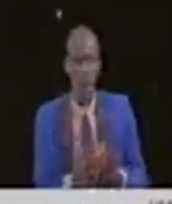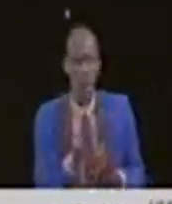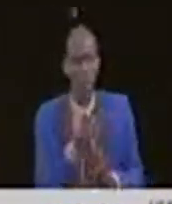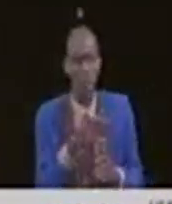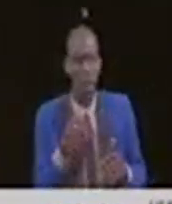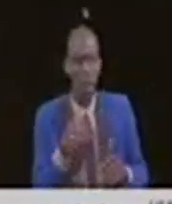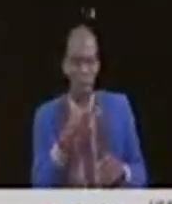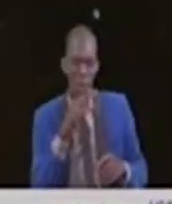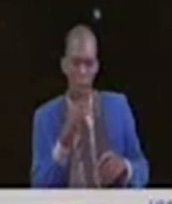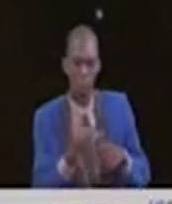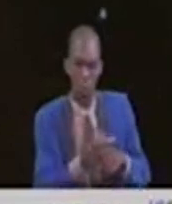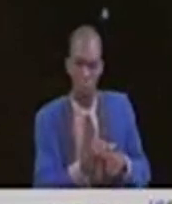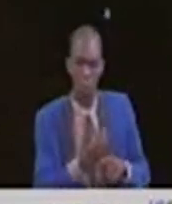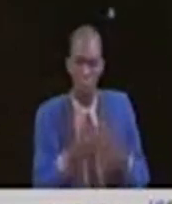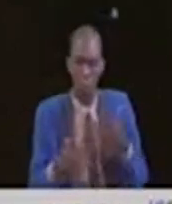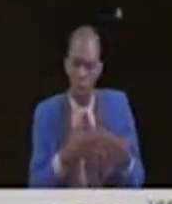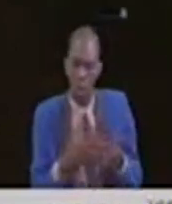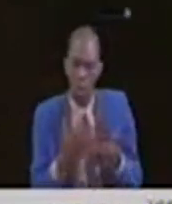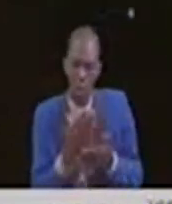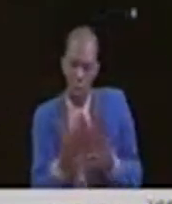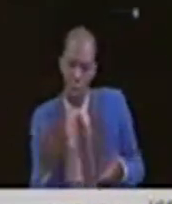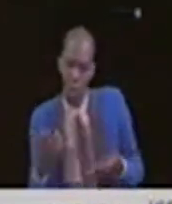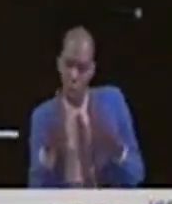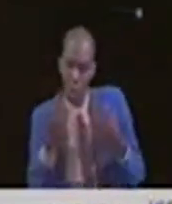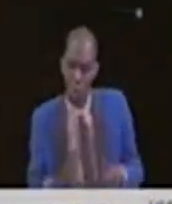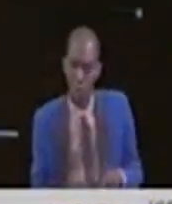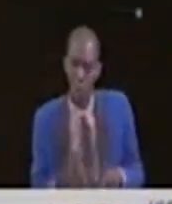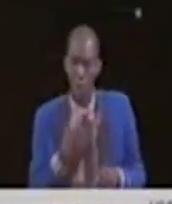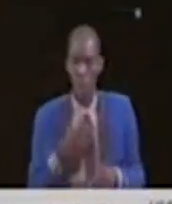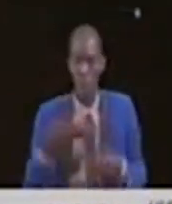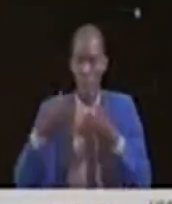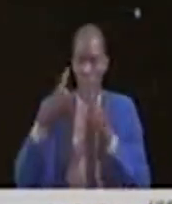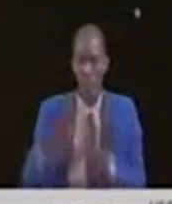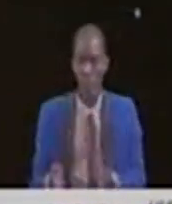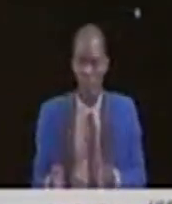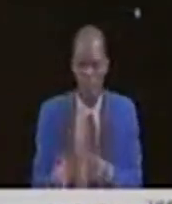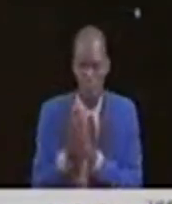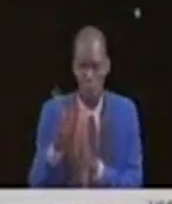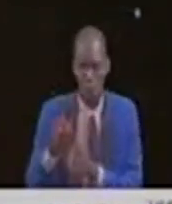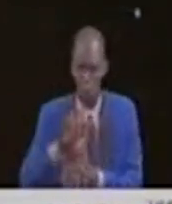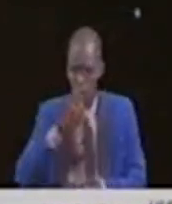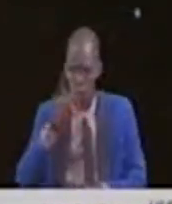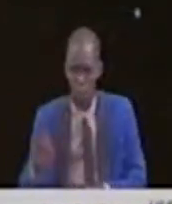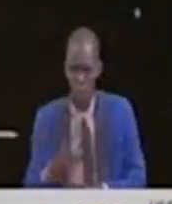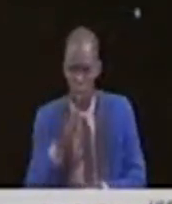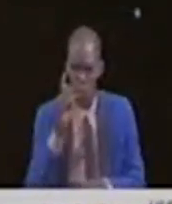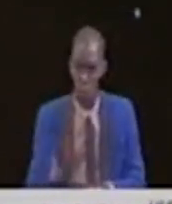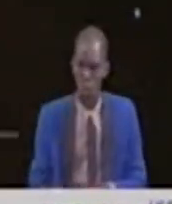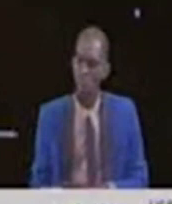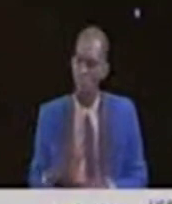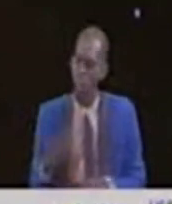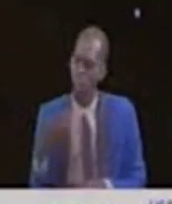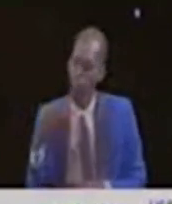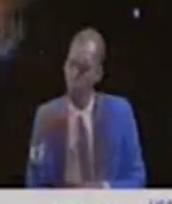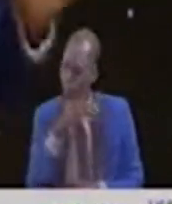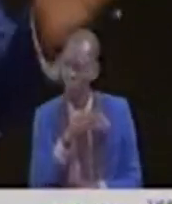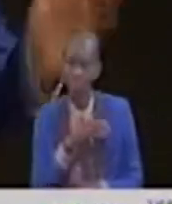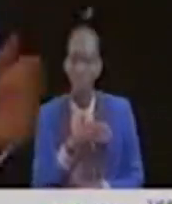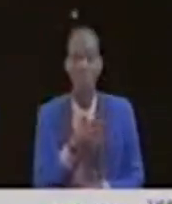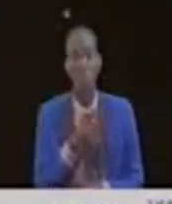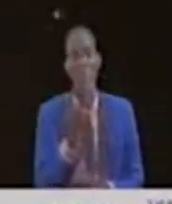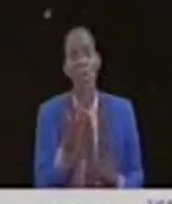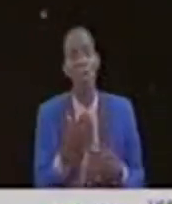whenever this happens and your director asks you, tell him a lie. They say it's for the profession. But